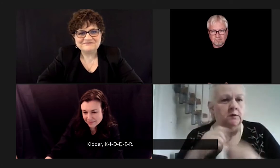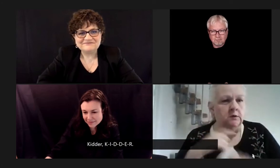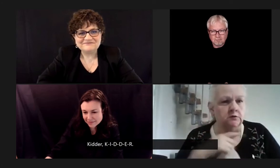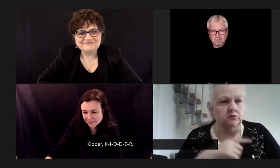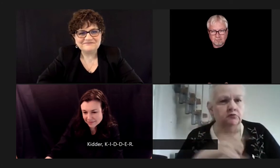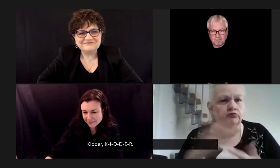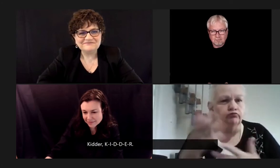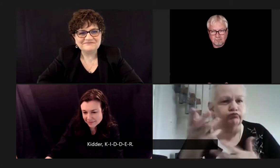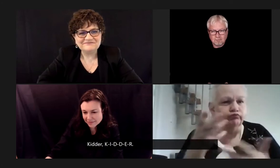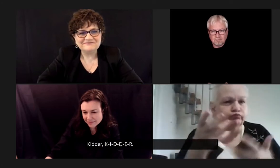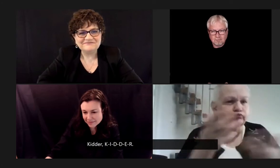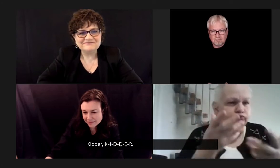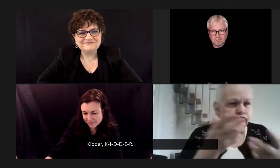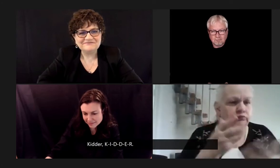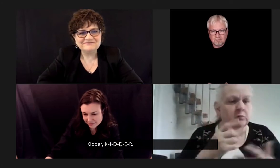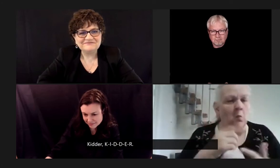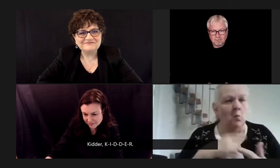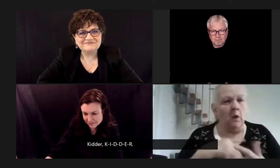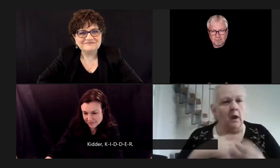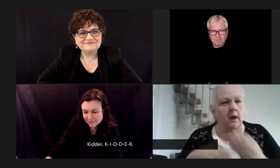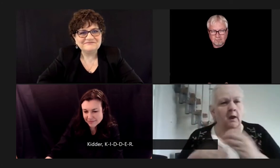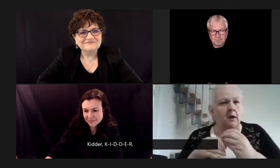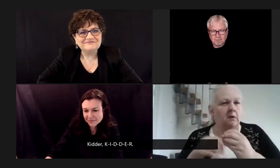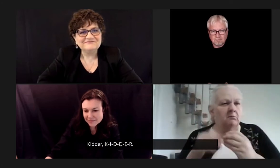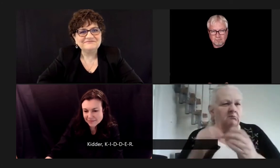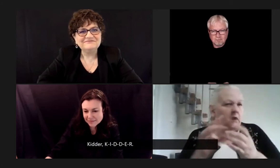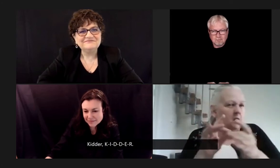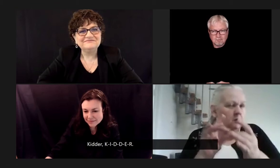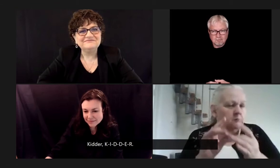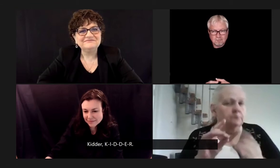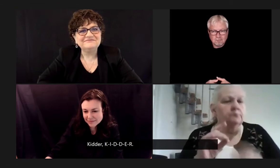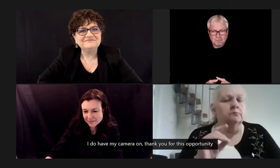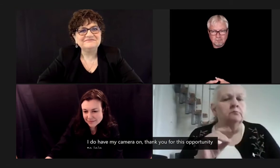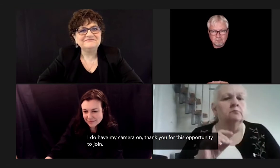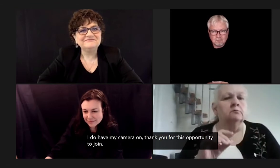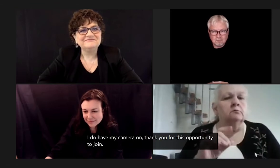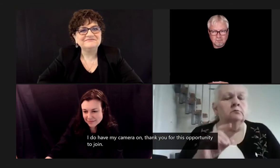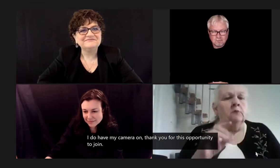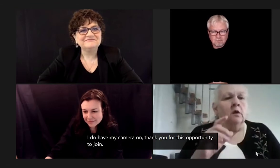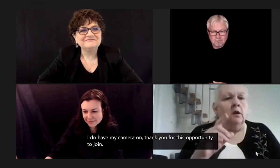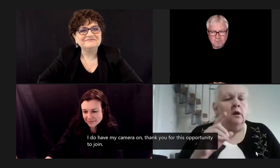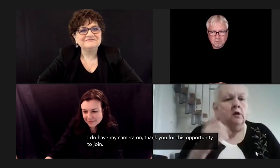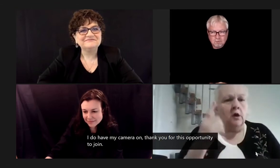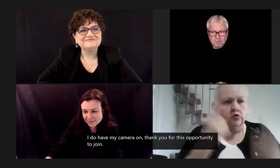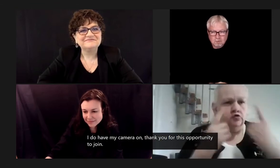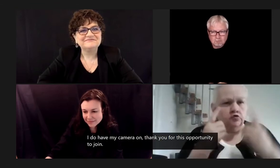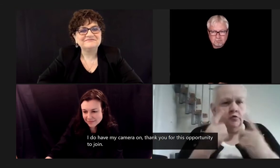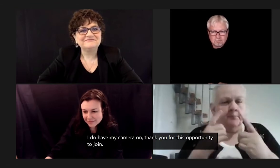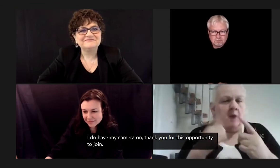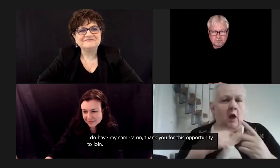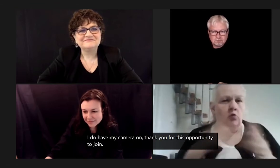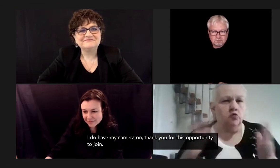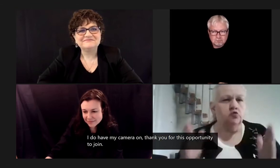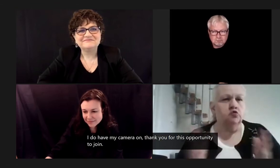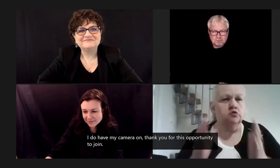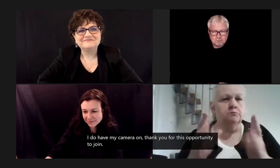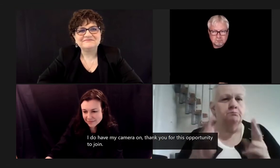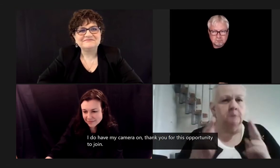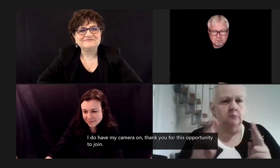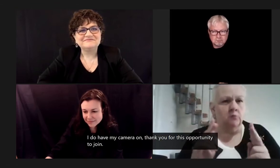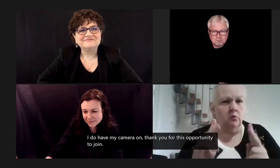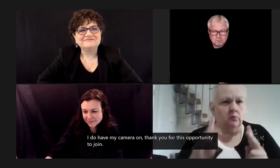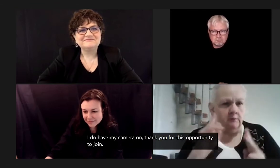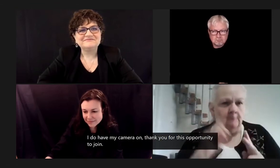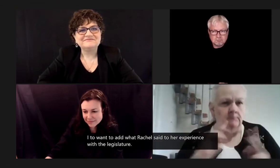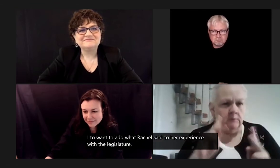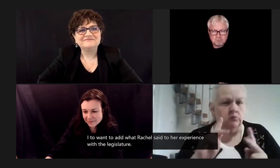what Rachel said and her experience of the legislature. I do want to comment on that.